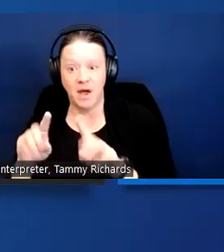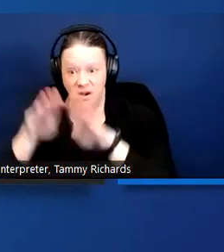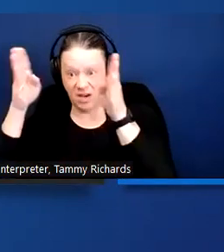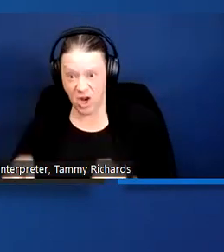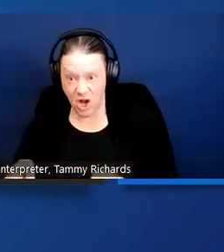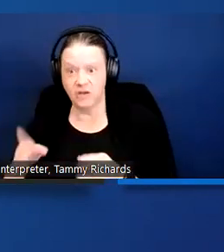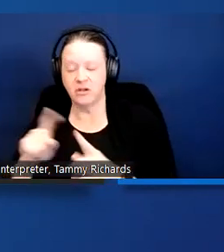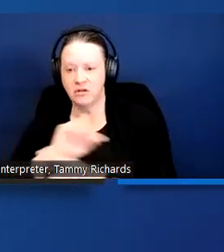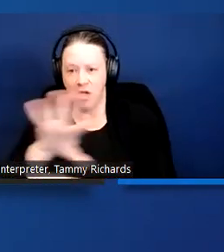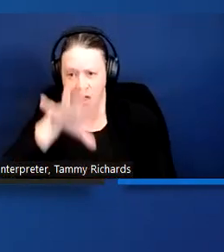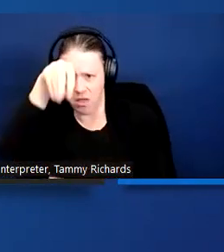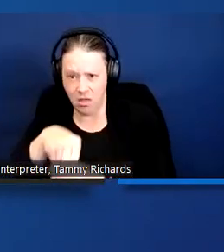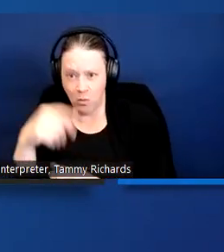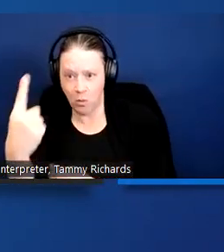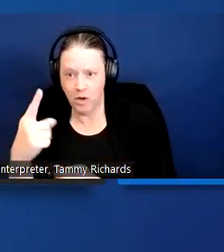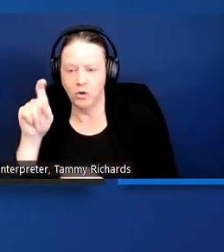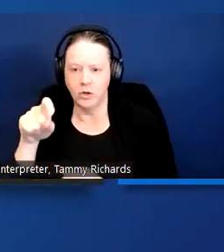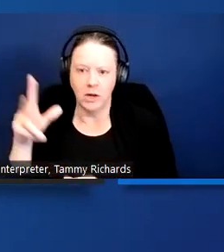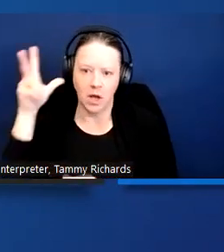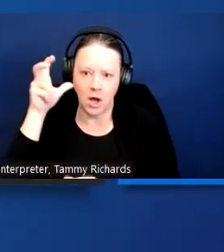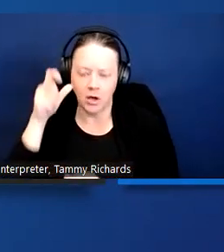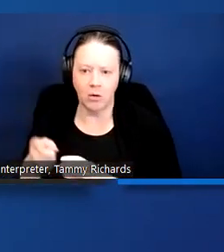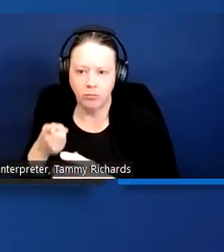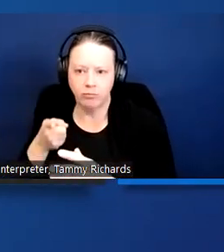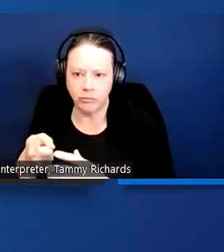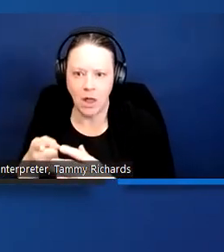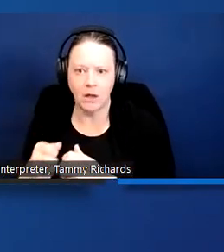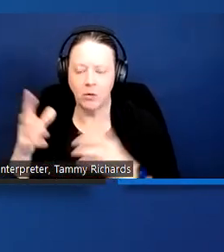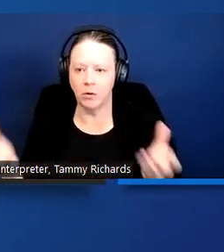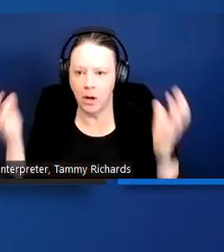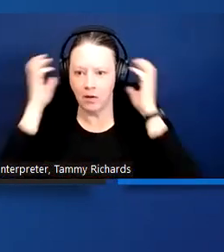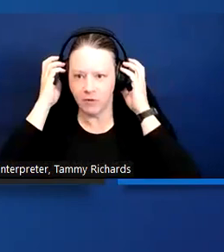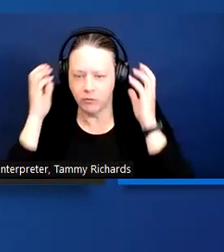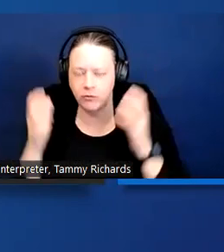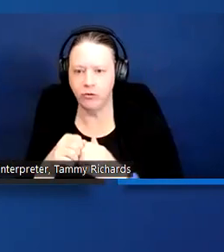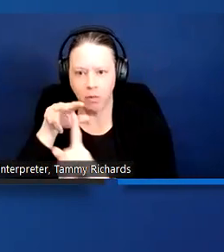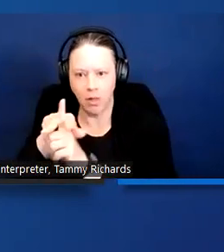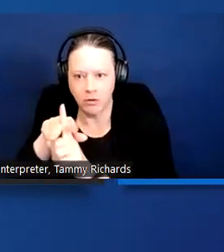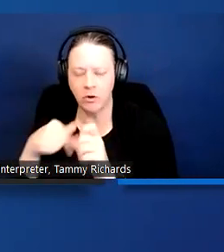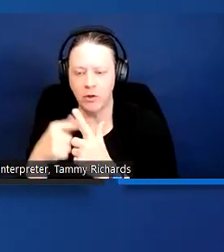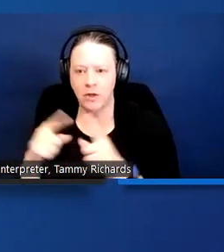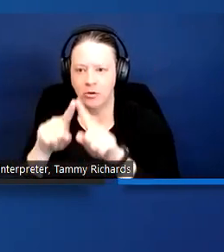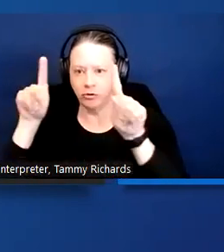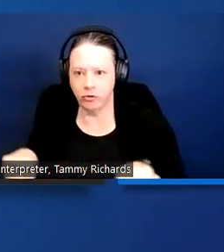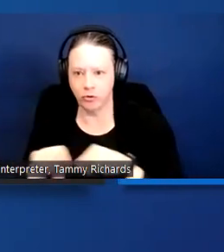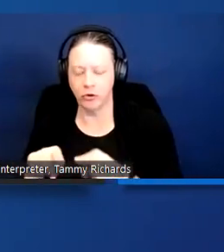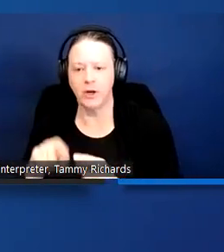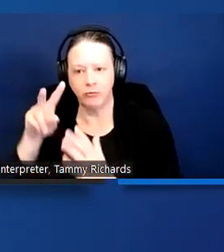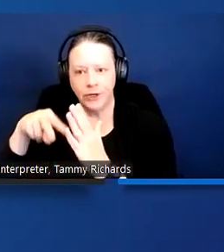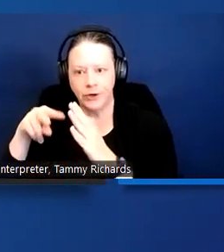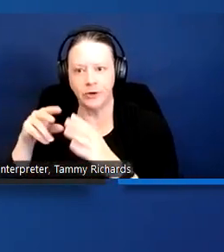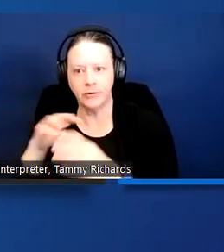now you need to think about, well, you need an audio jack or headphones to plug in so that the screen reader that's built into it is